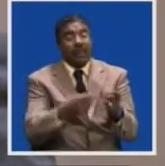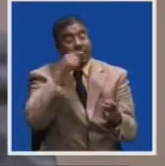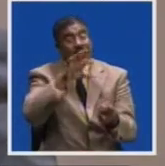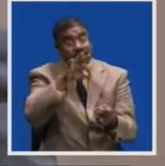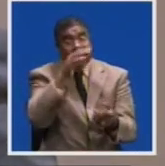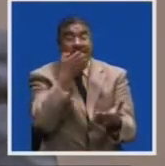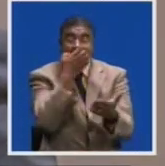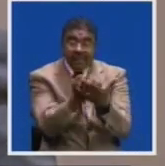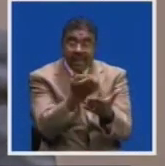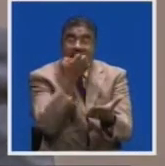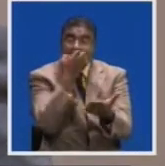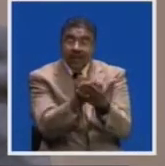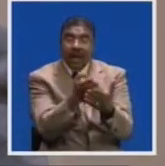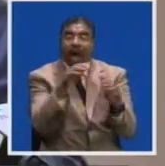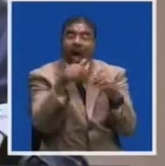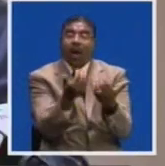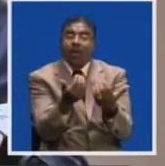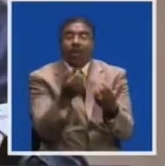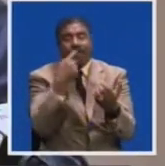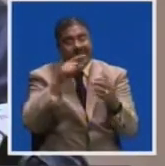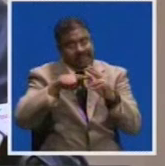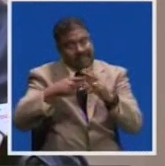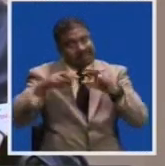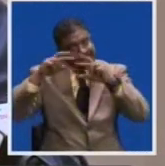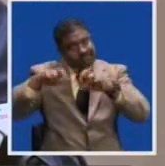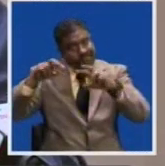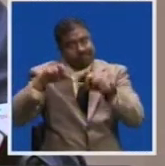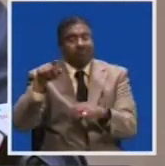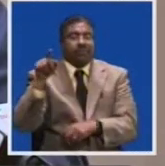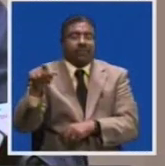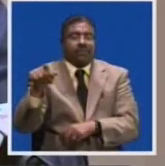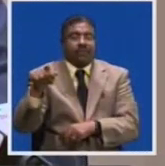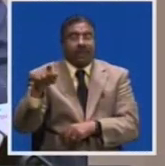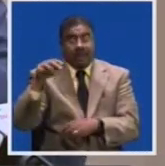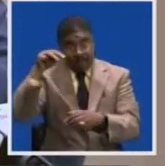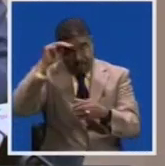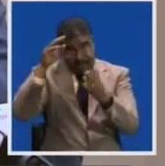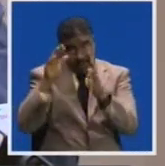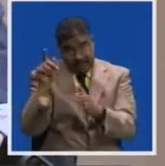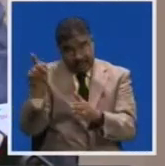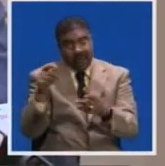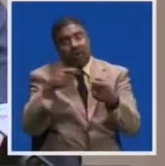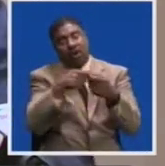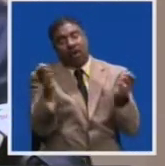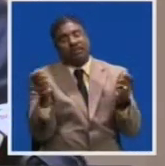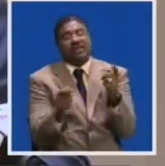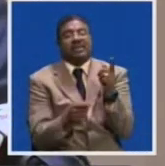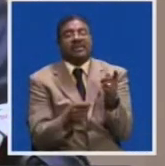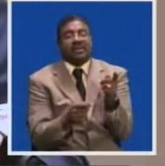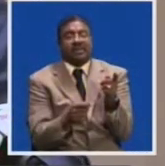evidence can only come from research. Health Minister Chitalu Chilufya has officially opened the meeting. In Zambia